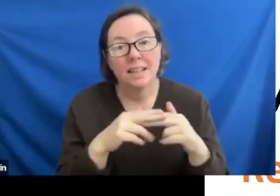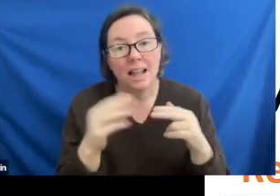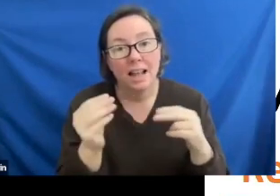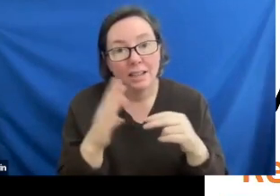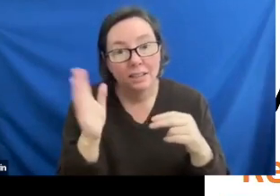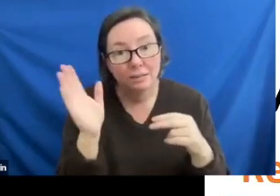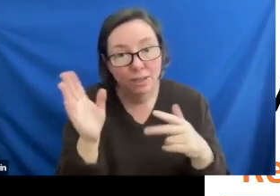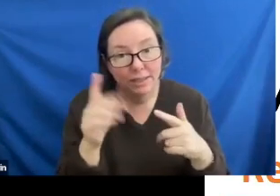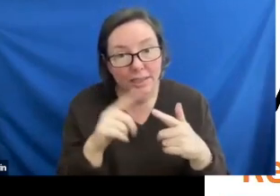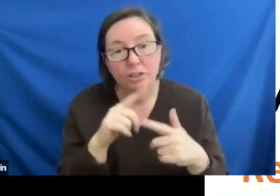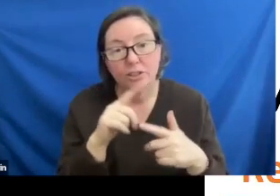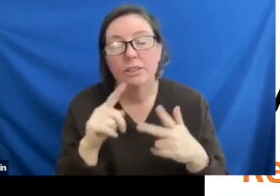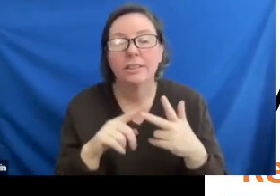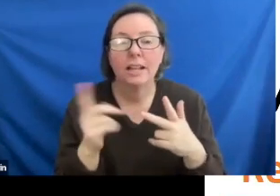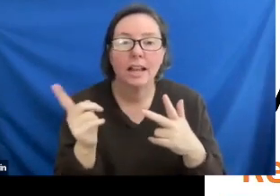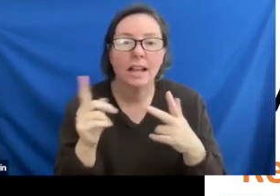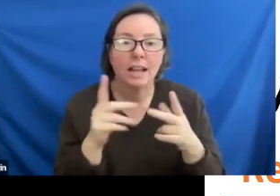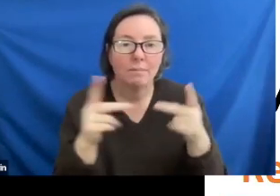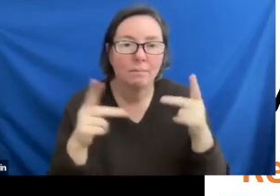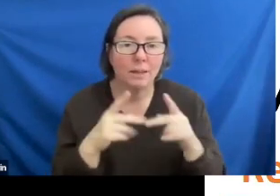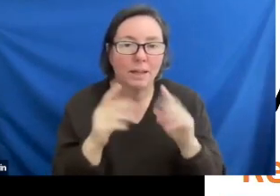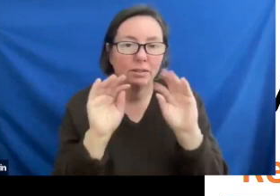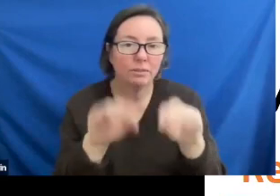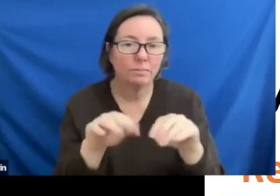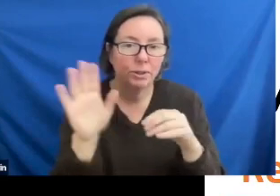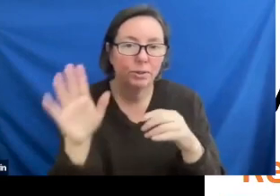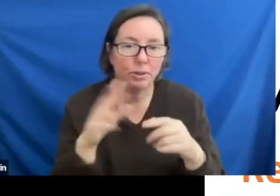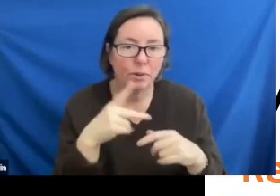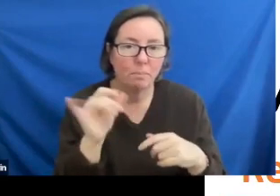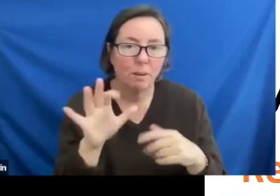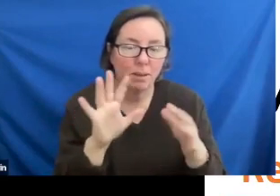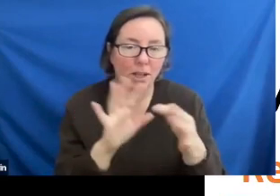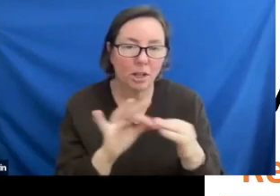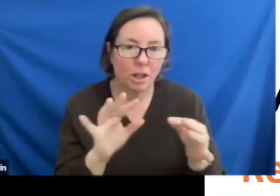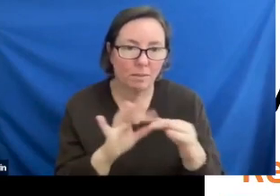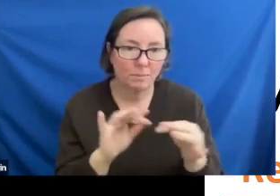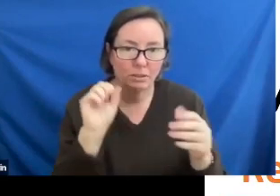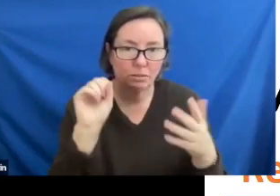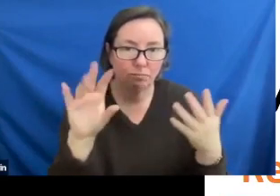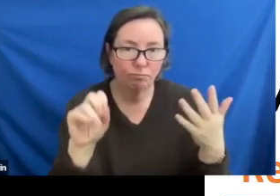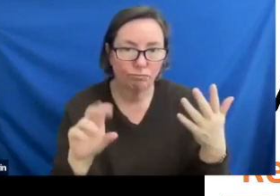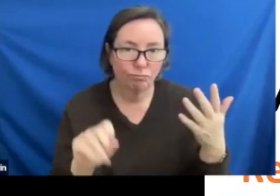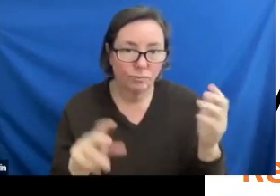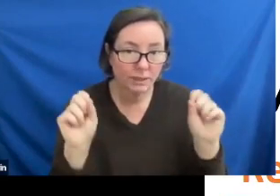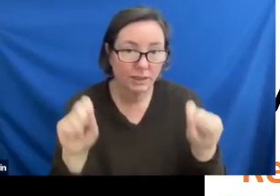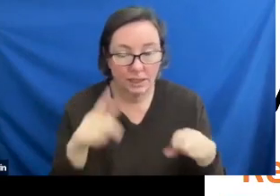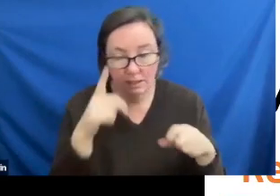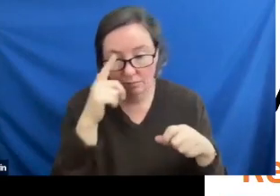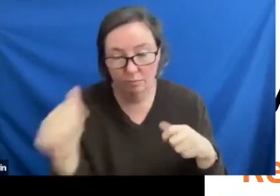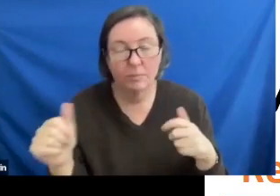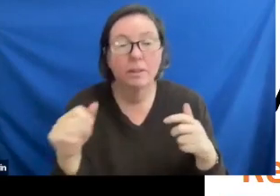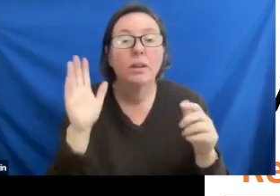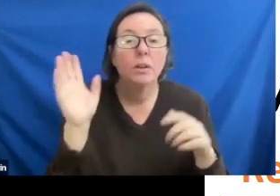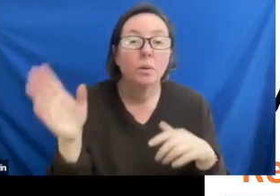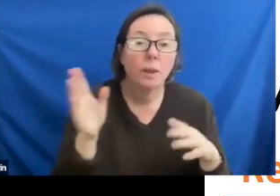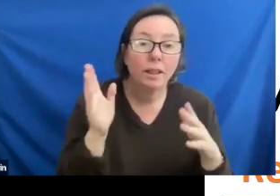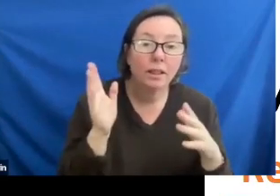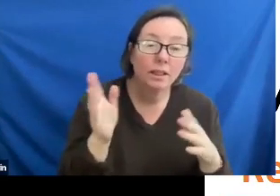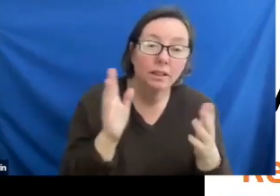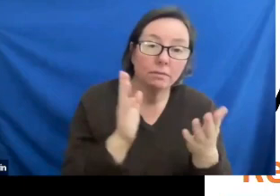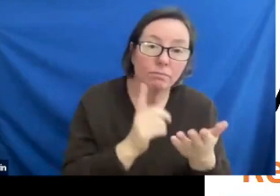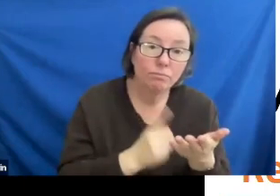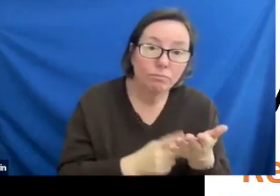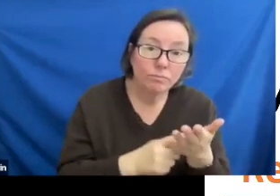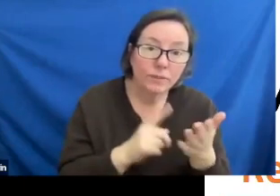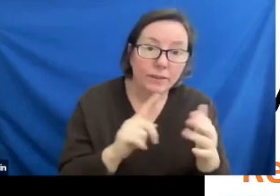the location where you can submit public comments. Just a heads up, we're going to have the presentation, and you can turn